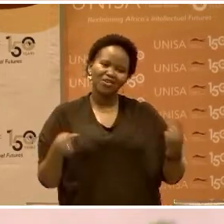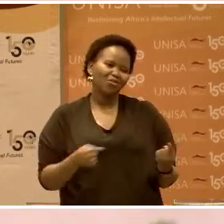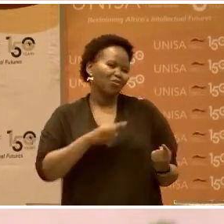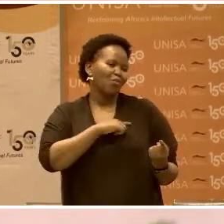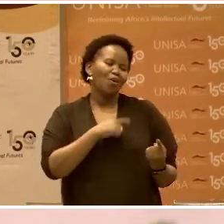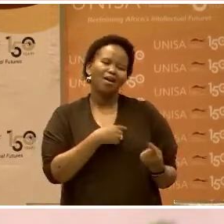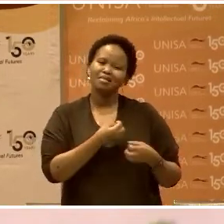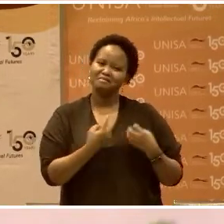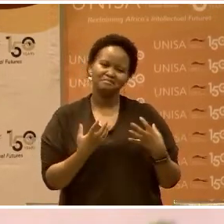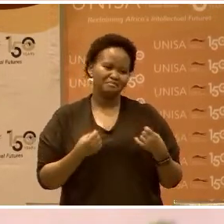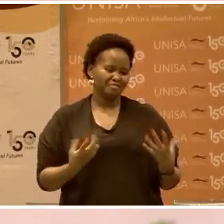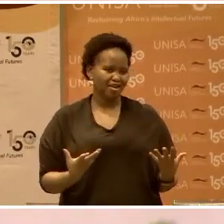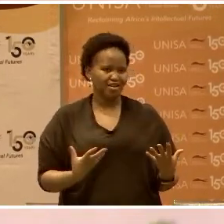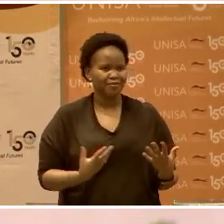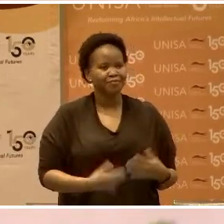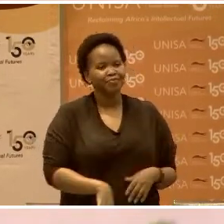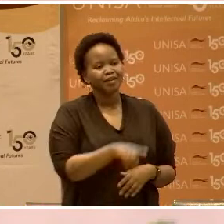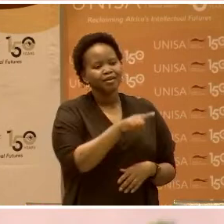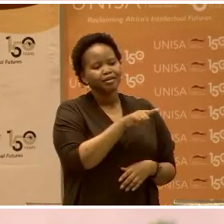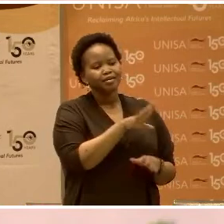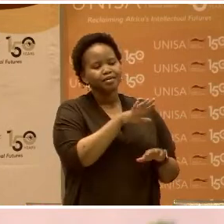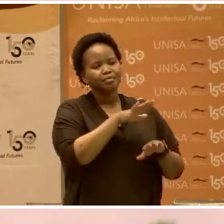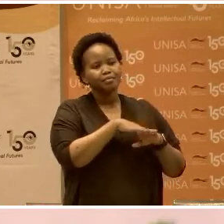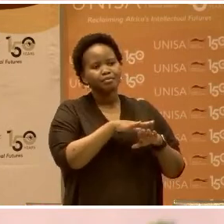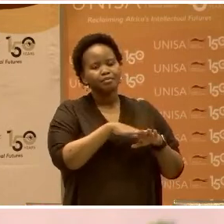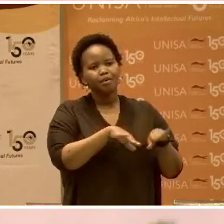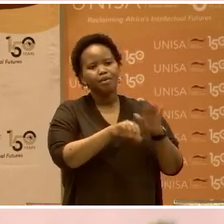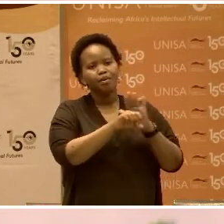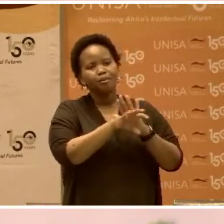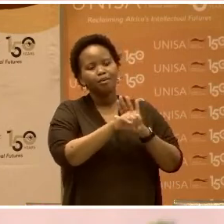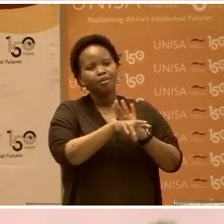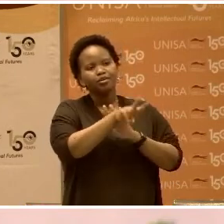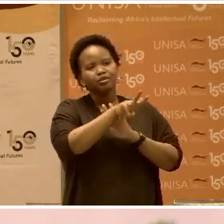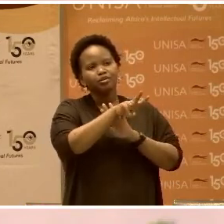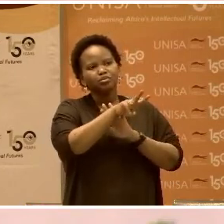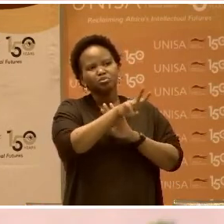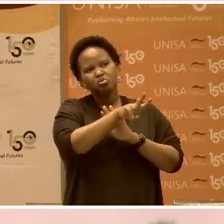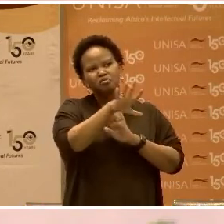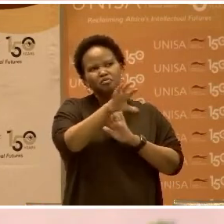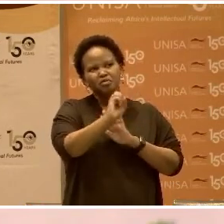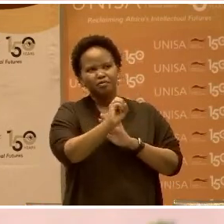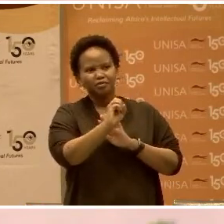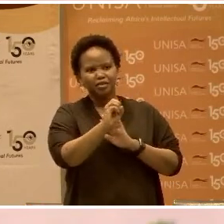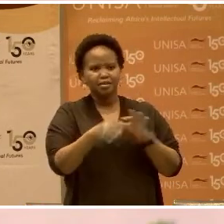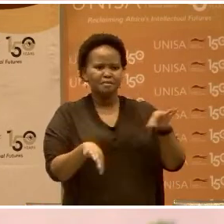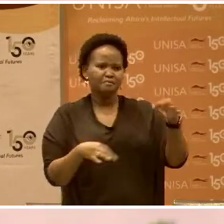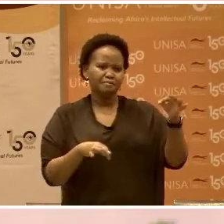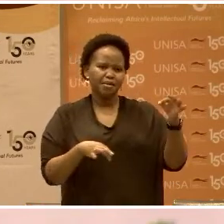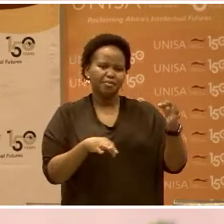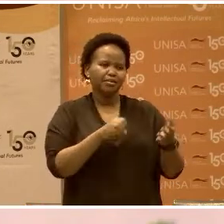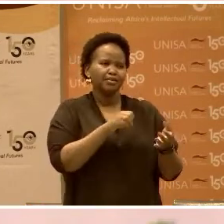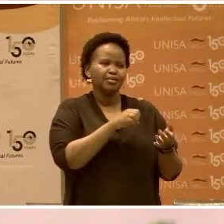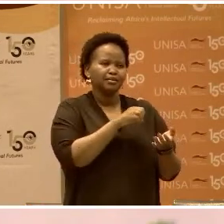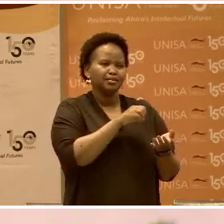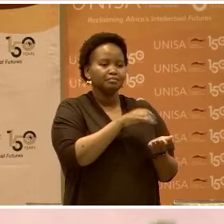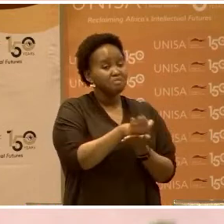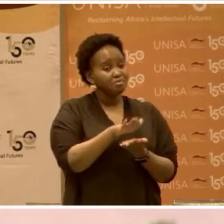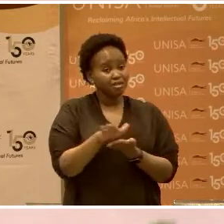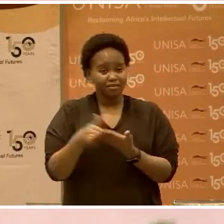has published over 250 academic papers, mostly in Web of Science,